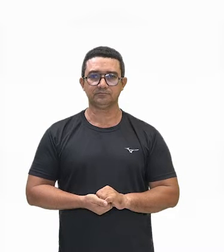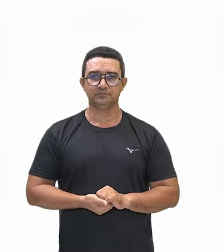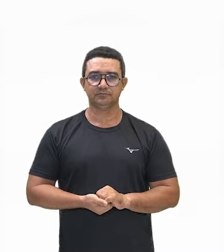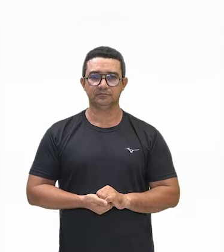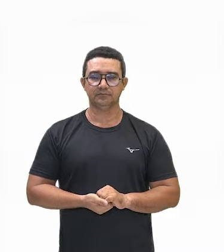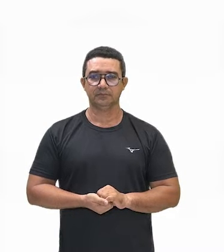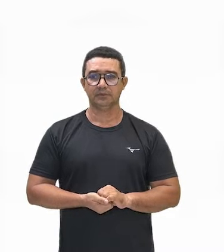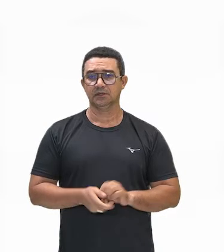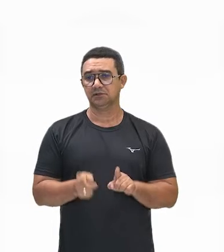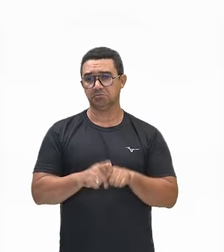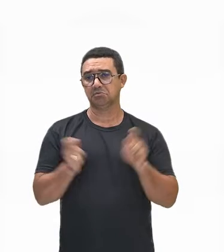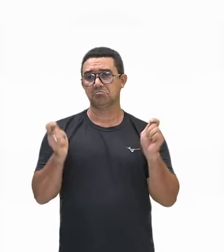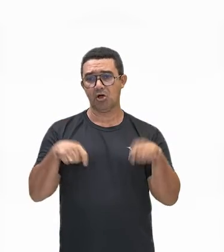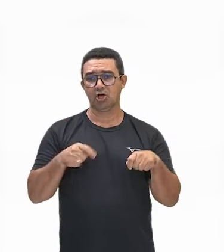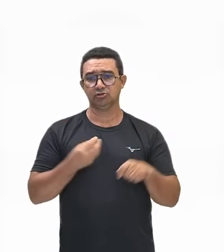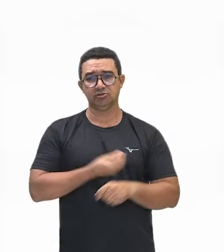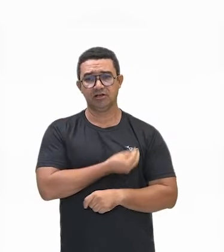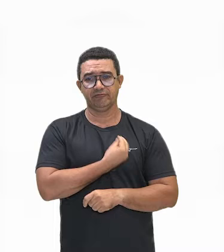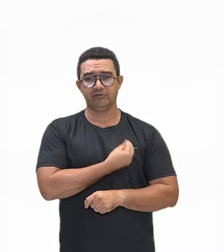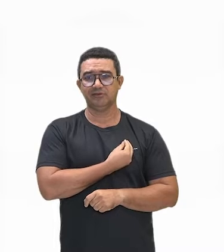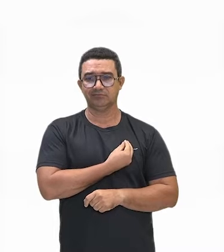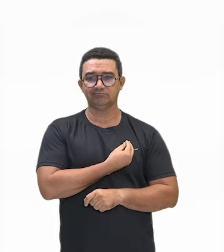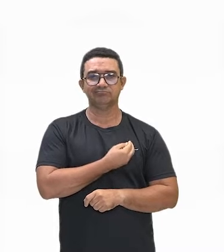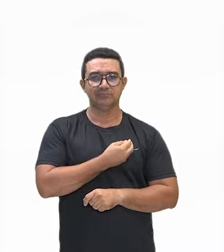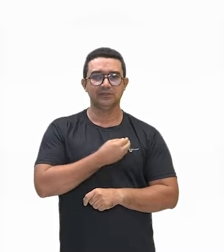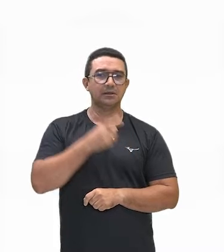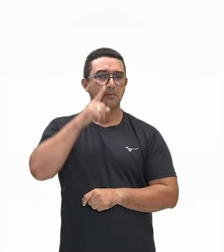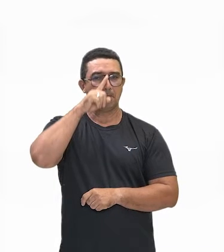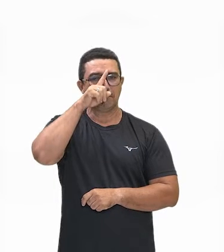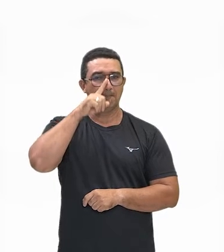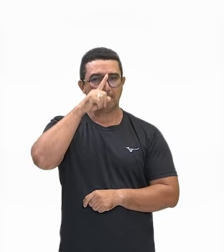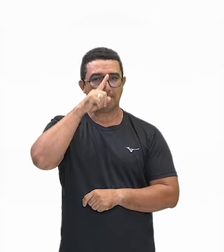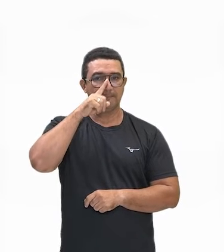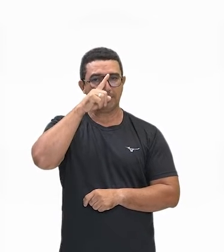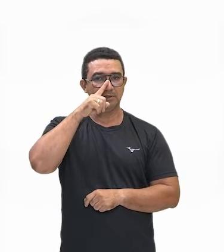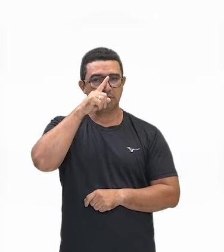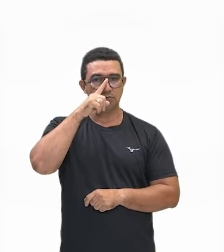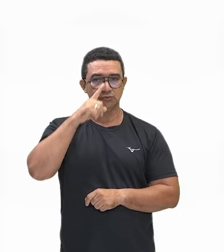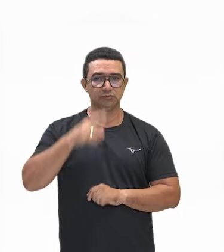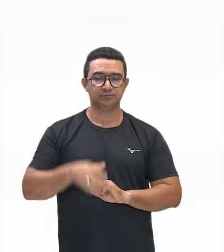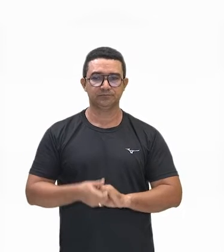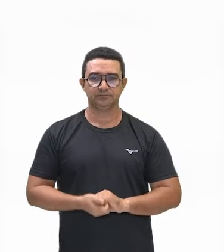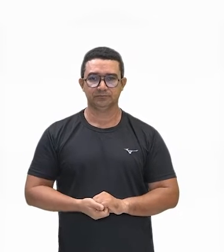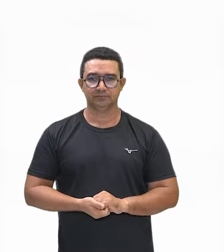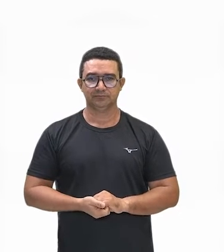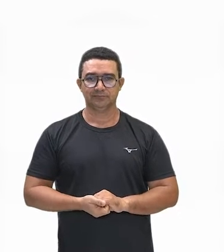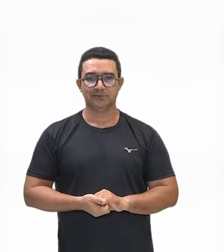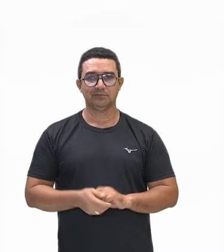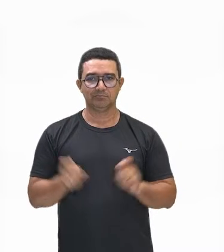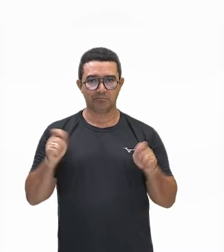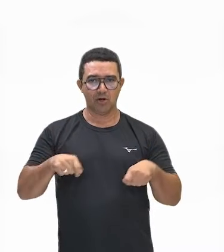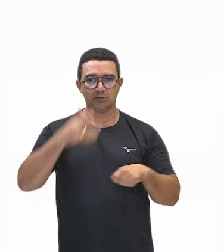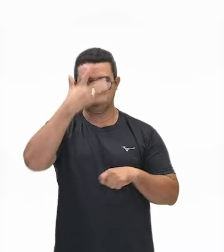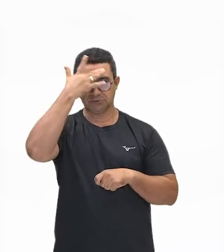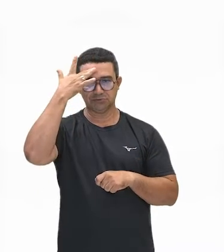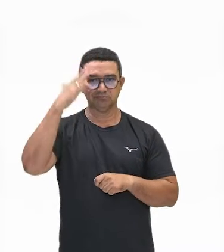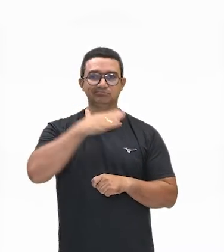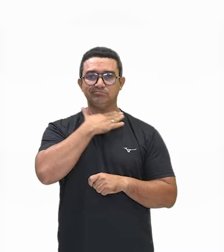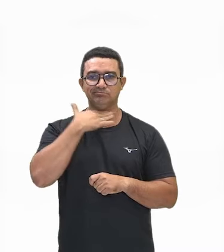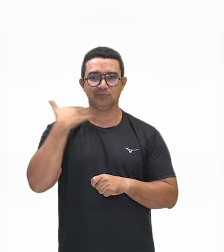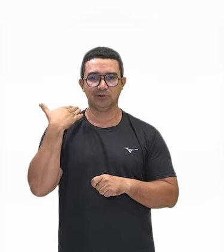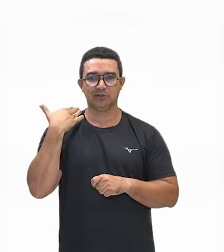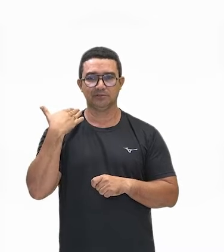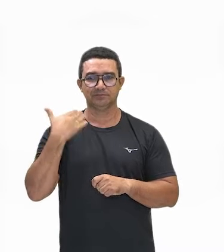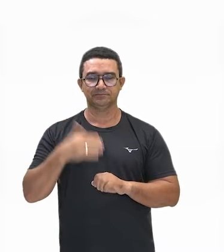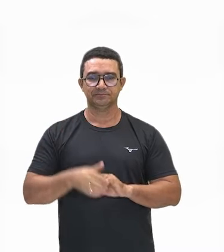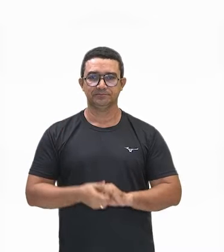life-threatening quer dizer colocar em risco, inclusive de morte, tá? É um risco mais acentuado, tá certo? Então, the US Food and Drug Administration found